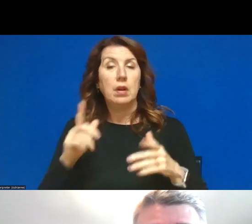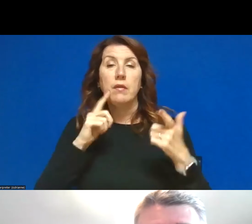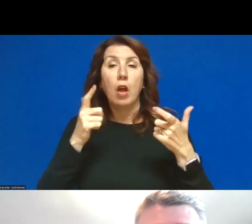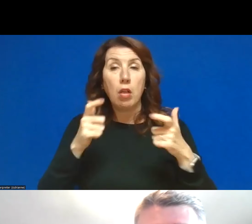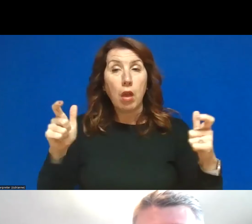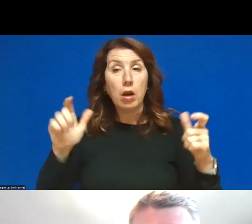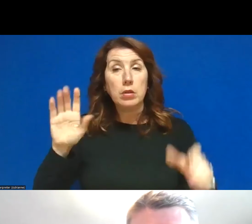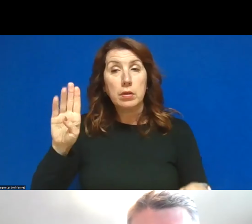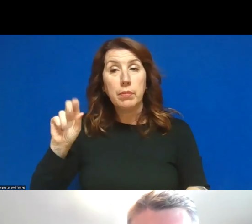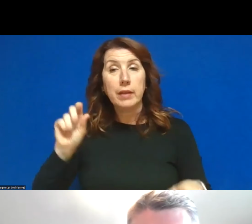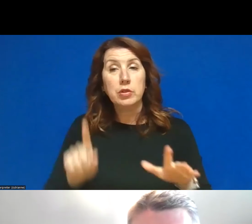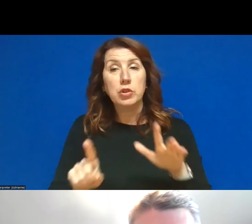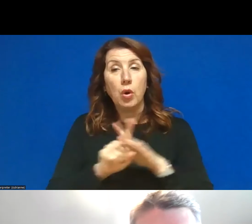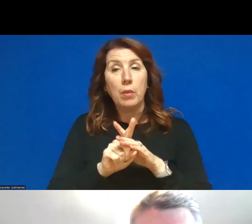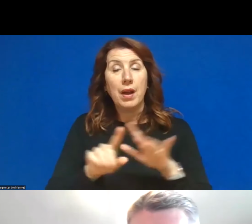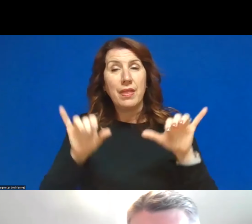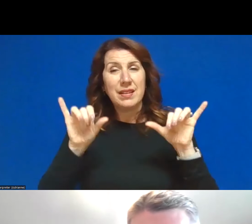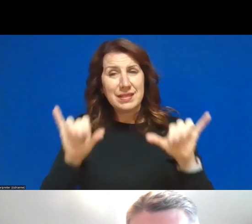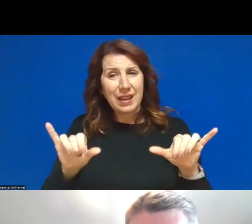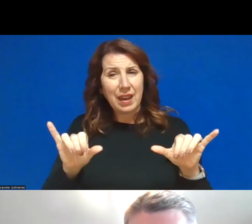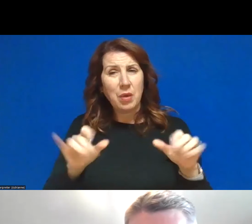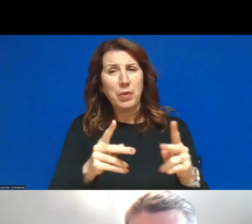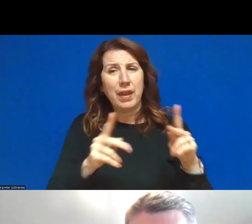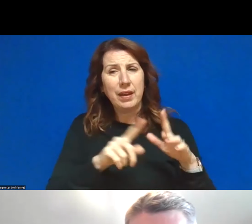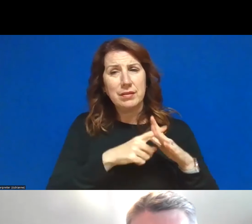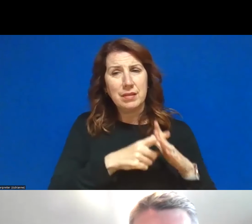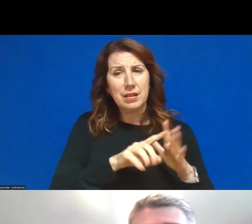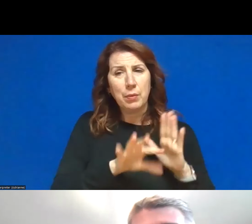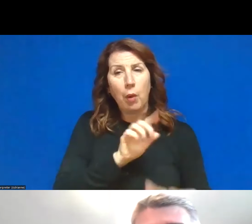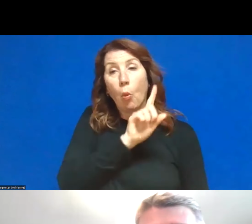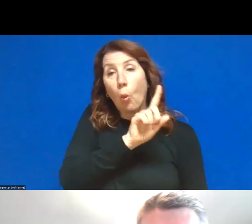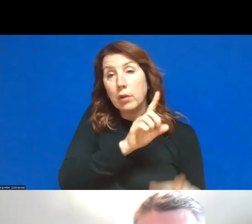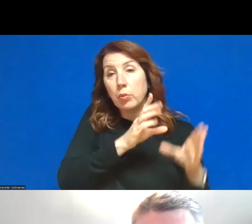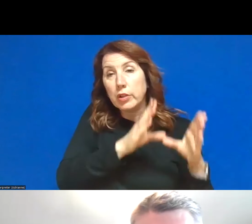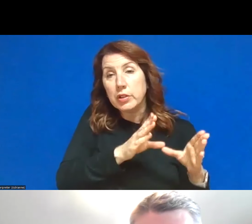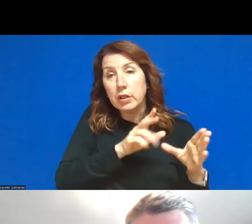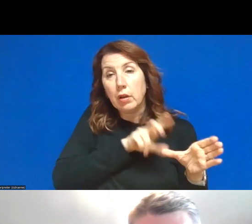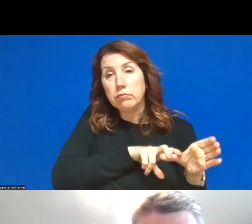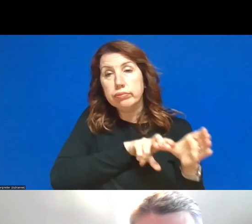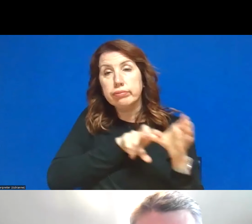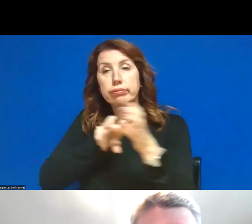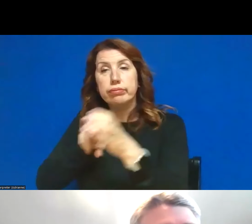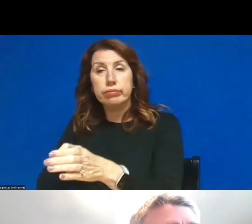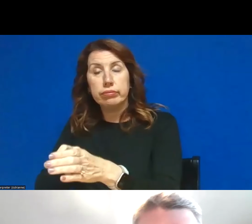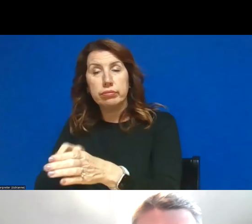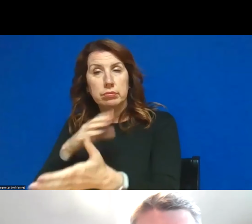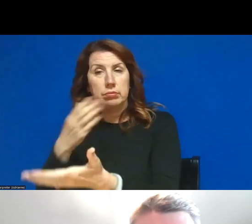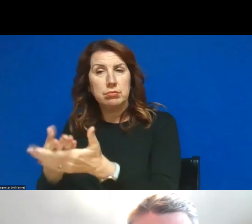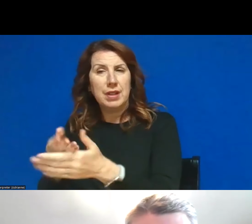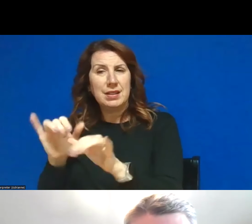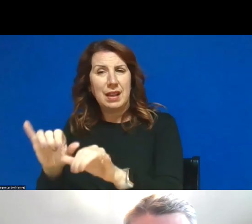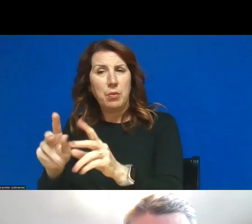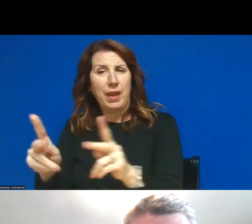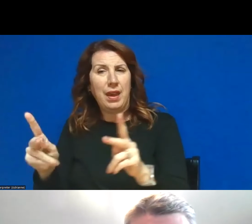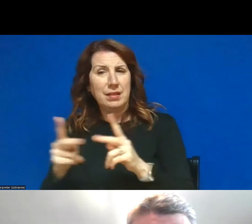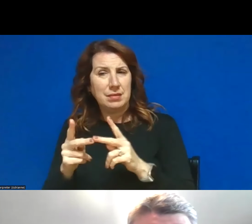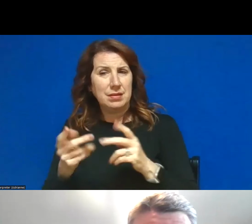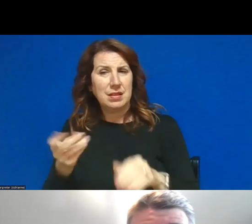buses showing up to the same trip origin, each picking up a single passenger and then going to the same destination. And